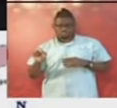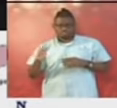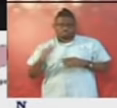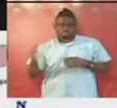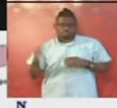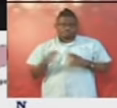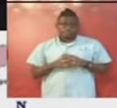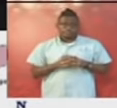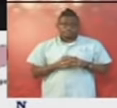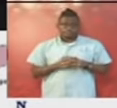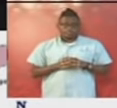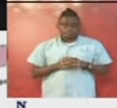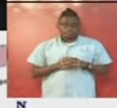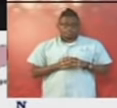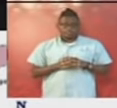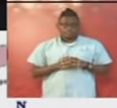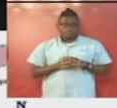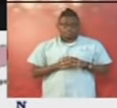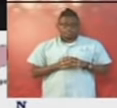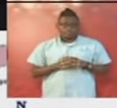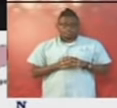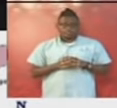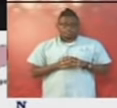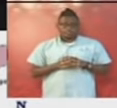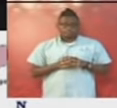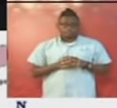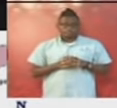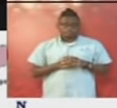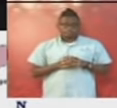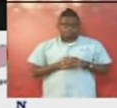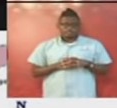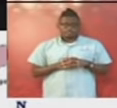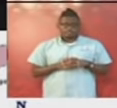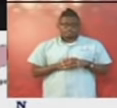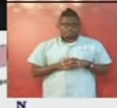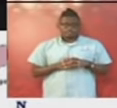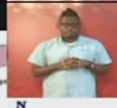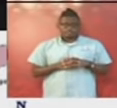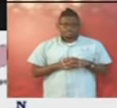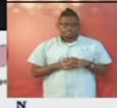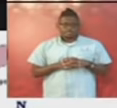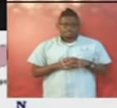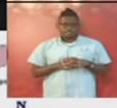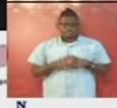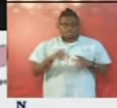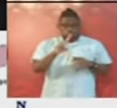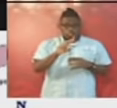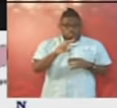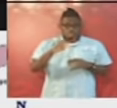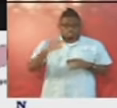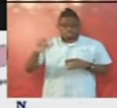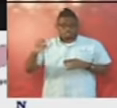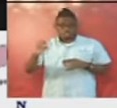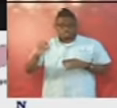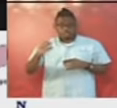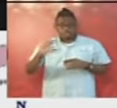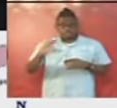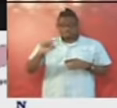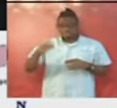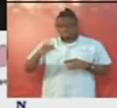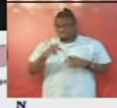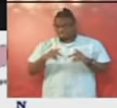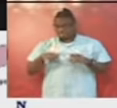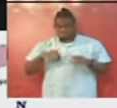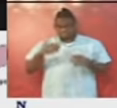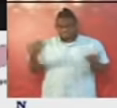George West, St. George East, and Victoria counties, are between 200 and 250,000 persons. And the darkest brown, which is